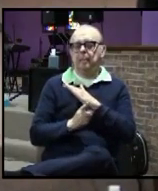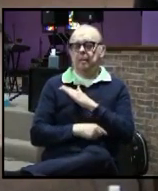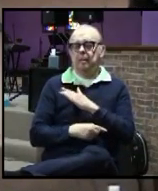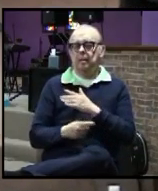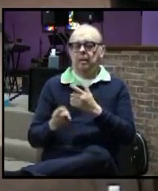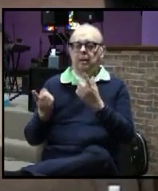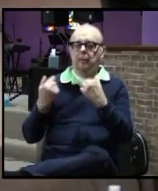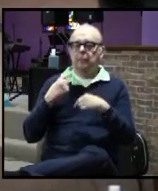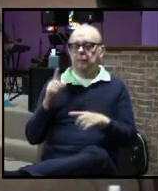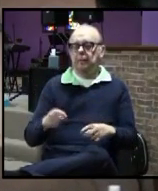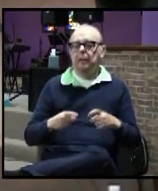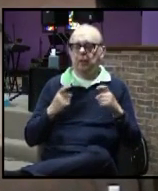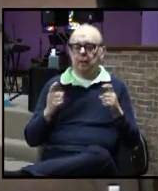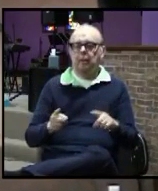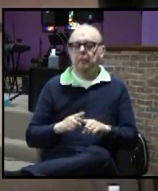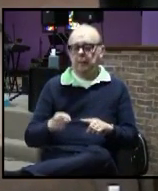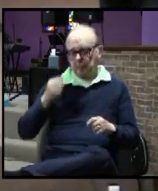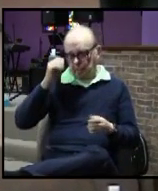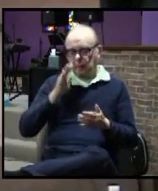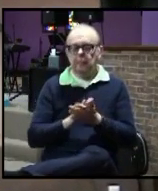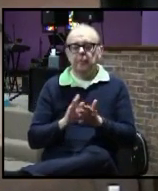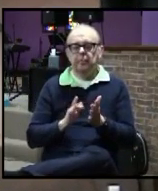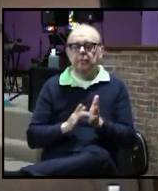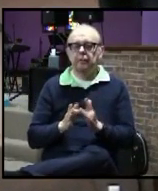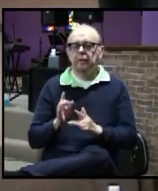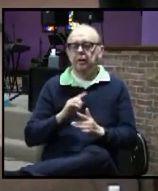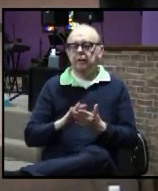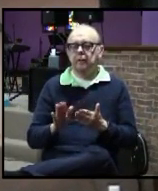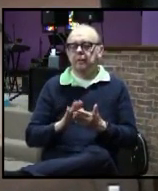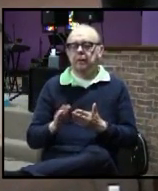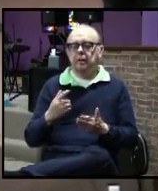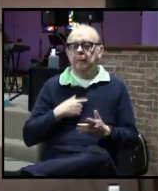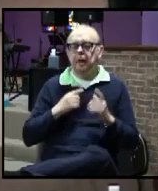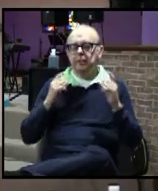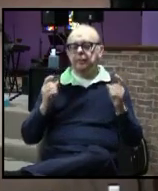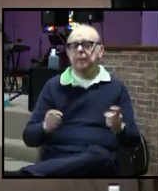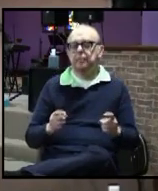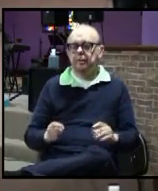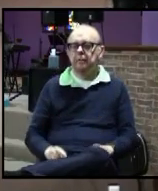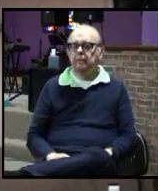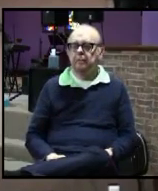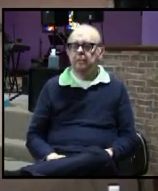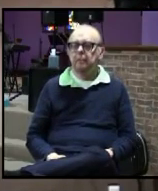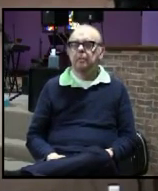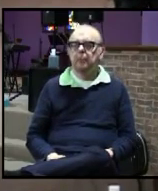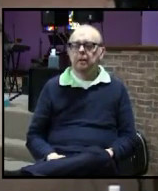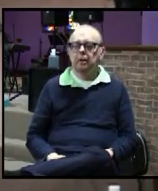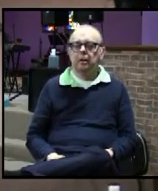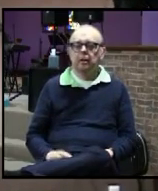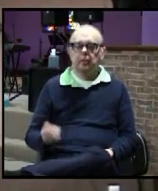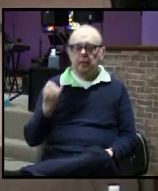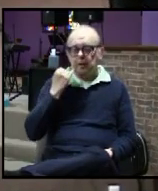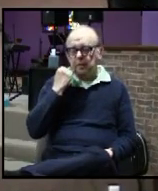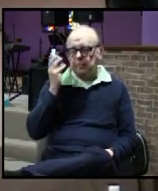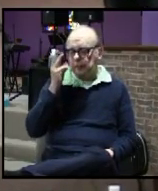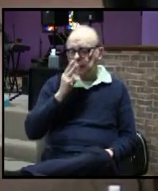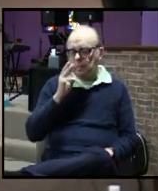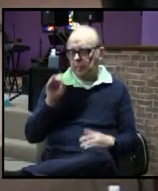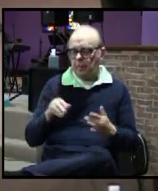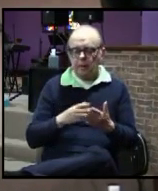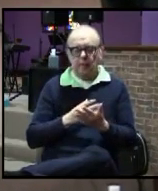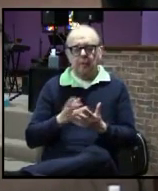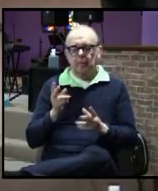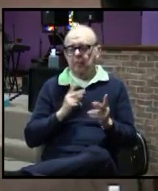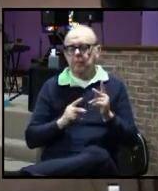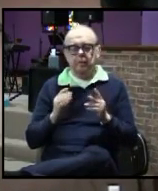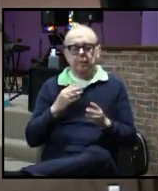that comes from my sin, but I believe in Jesus, and he has forgiven me of my sin, and he's made me new. So if you're wondering about